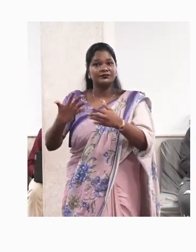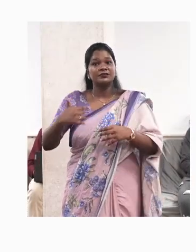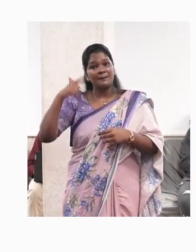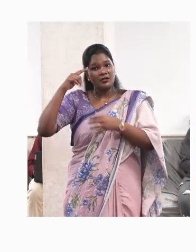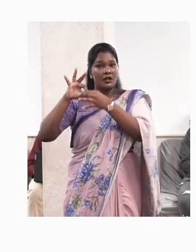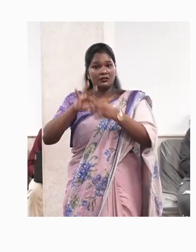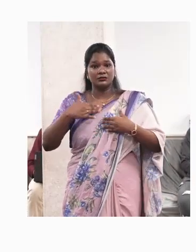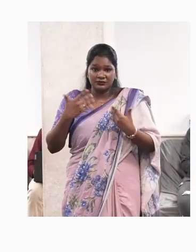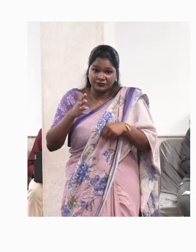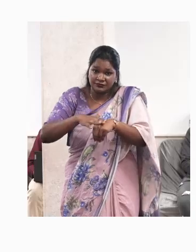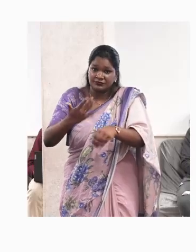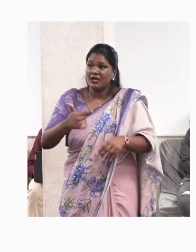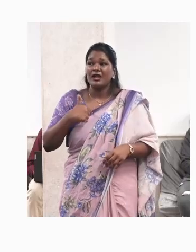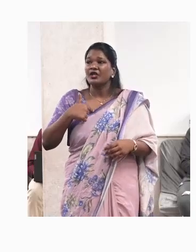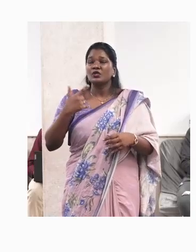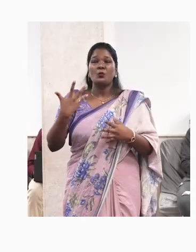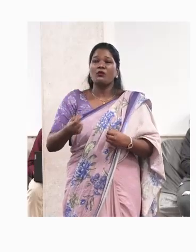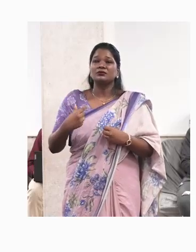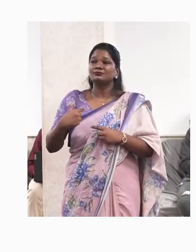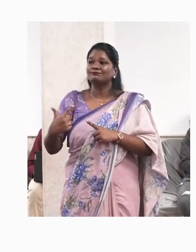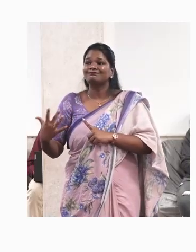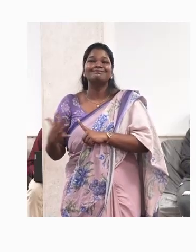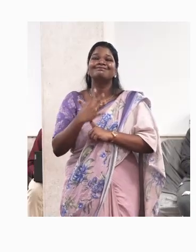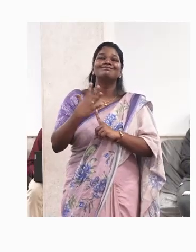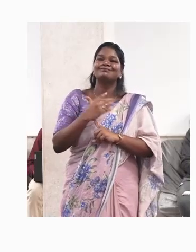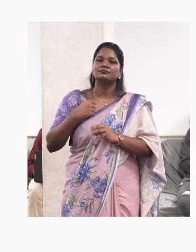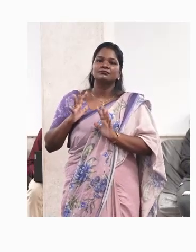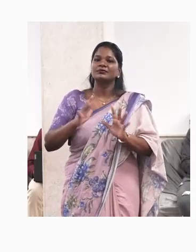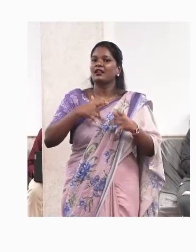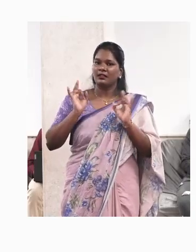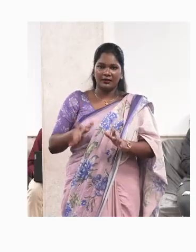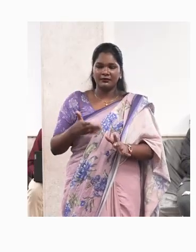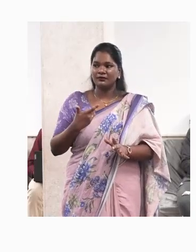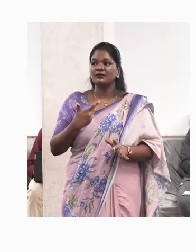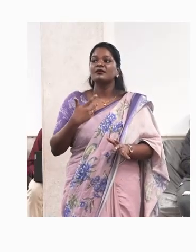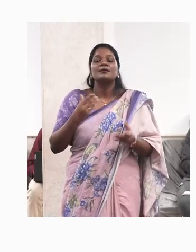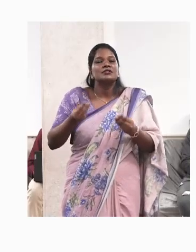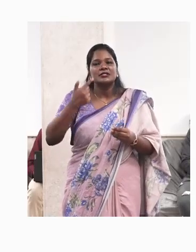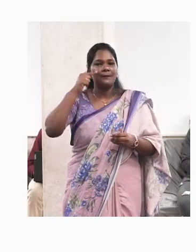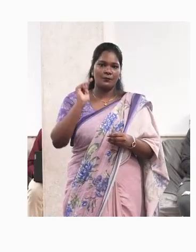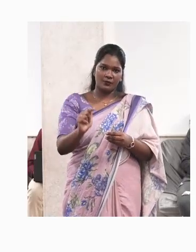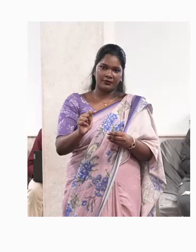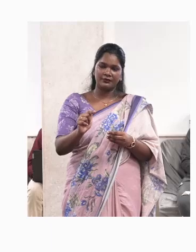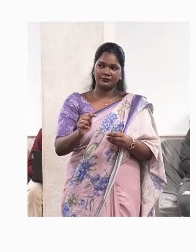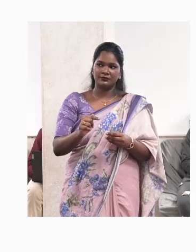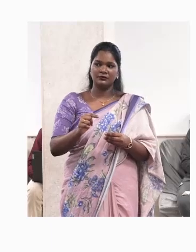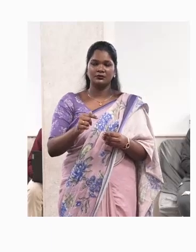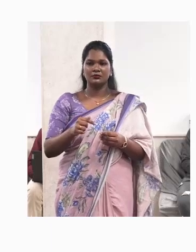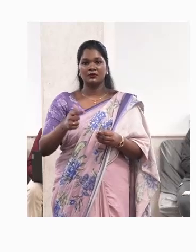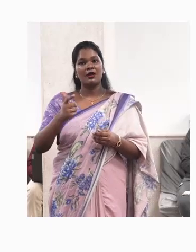issue myself, and I don't like to be pushed beyond a point at some point. And